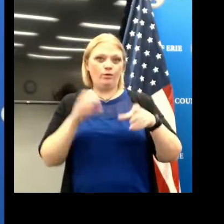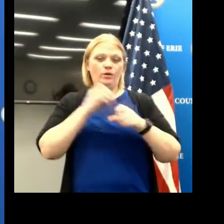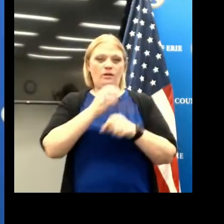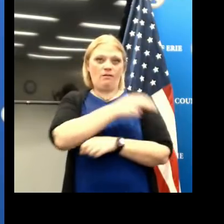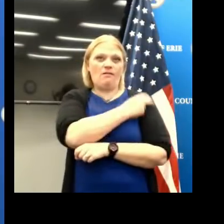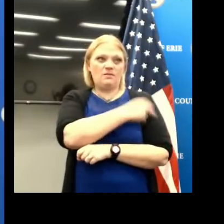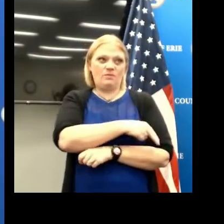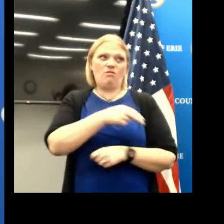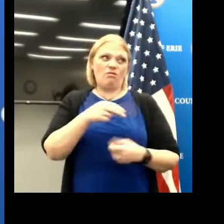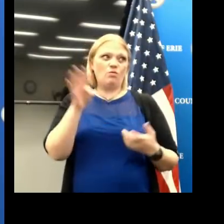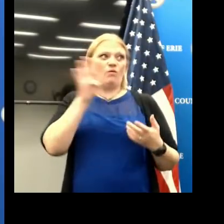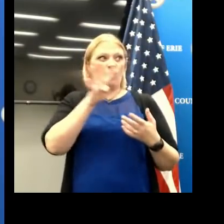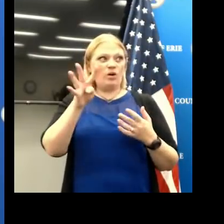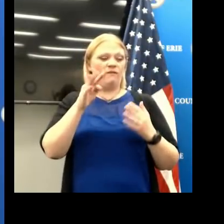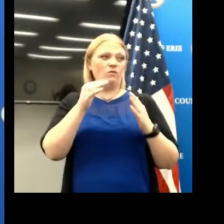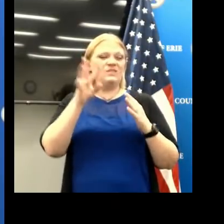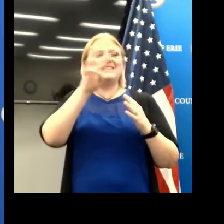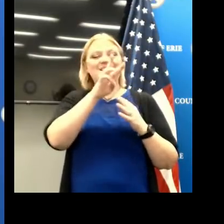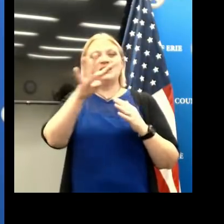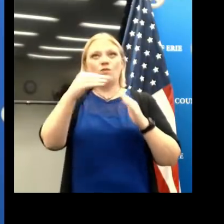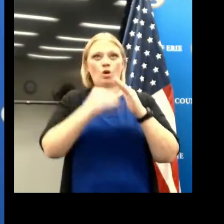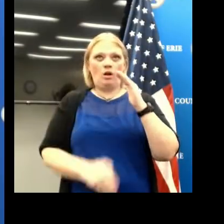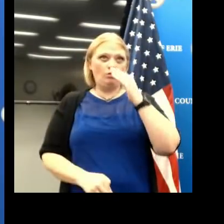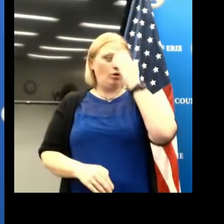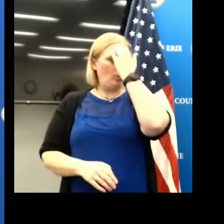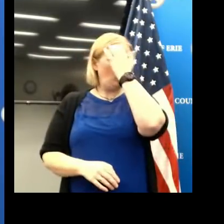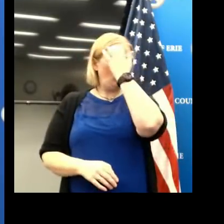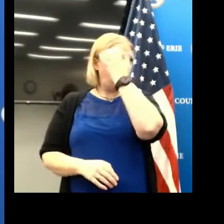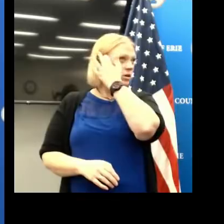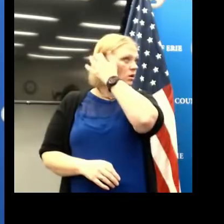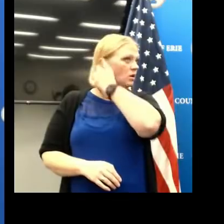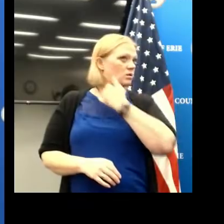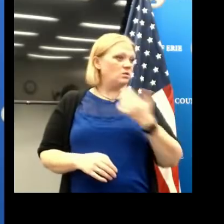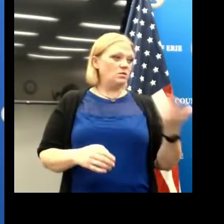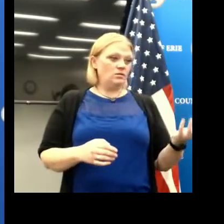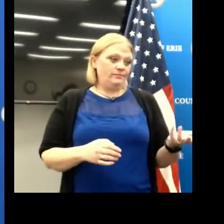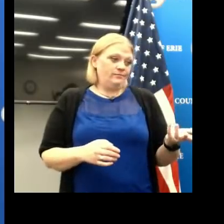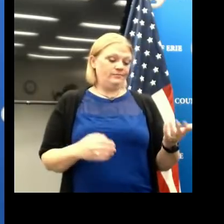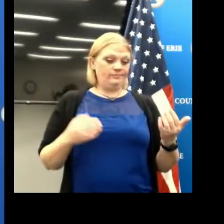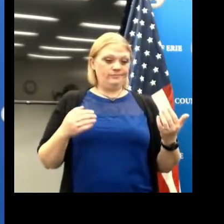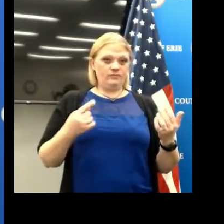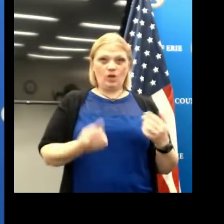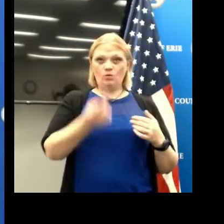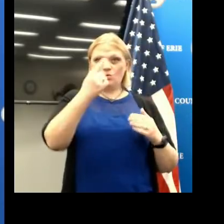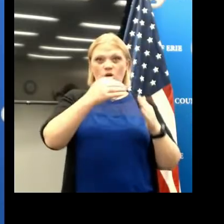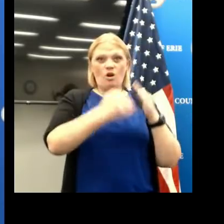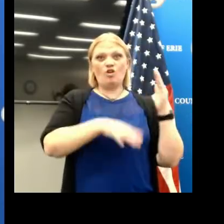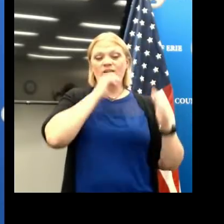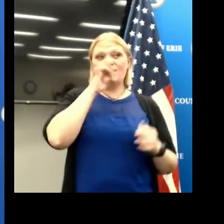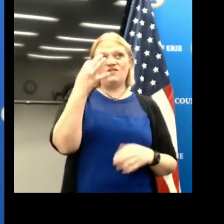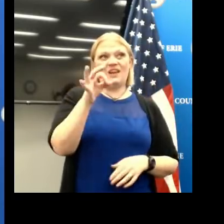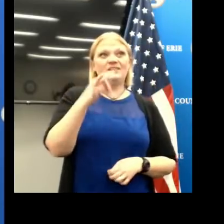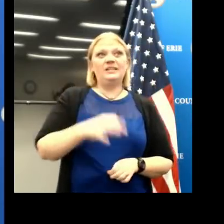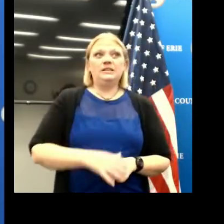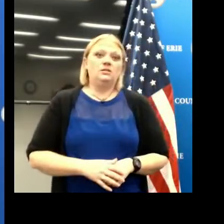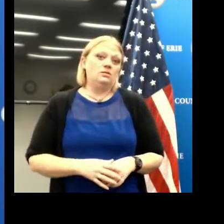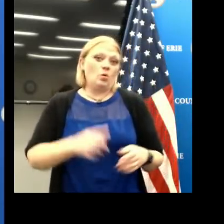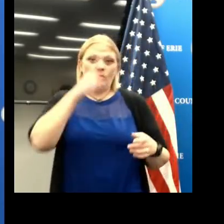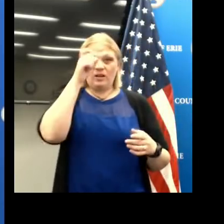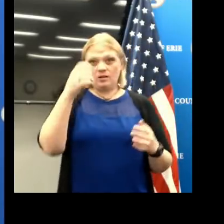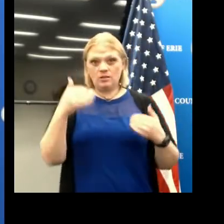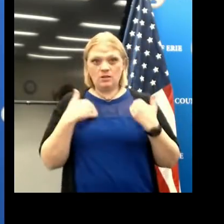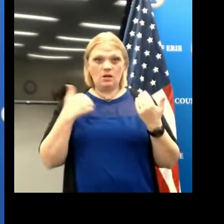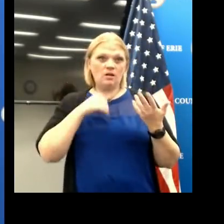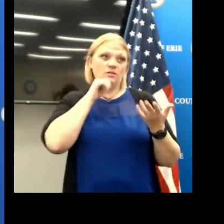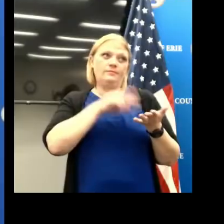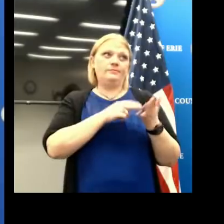COVID. So that means that just because you're younger, there was one in there under the age of 19. So just because you're younger doesn't mean you